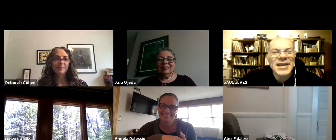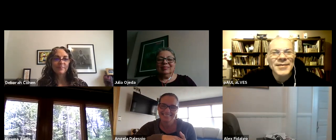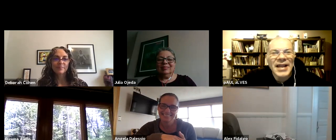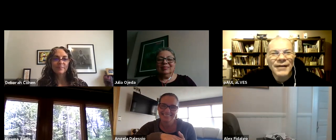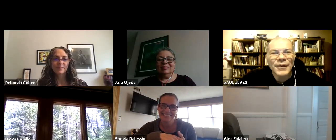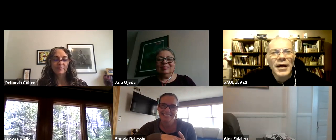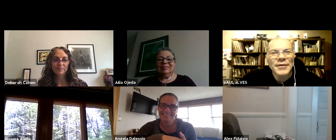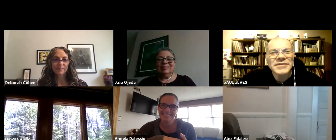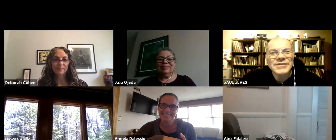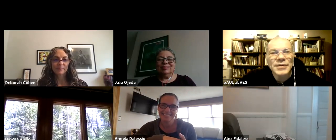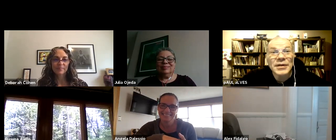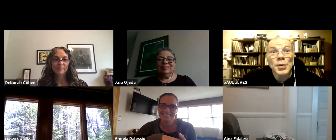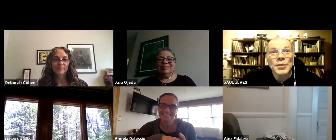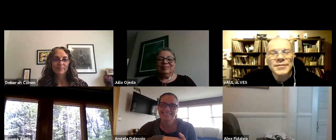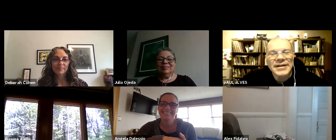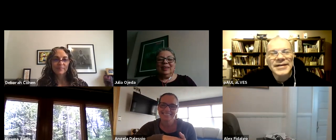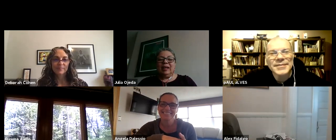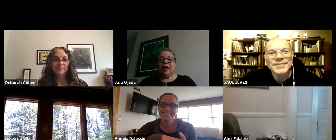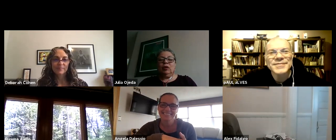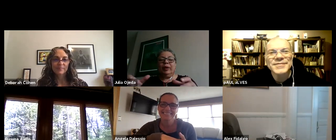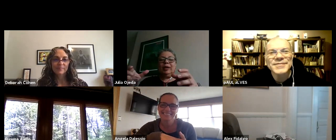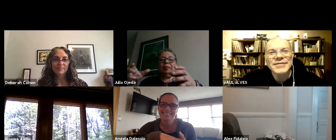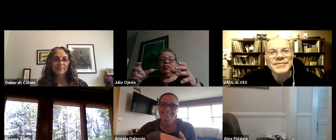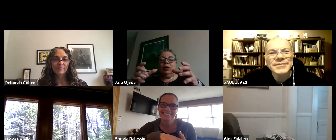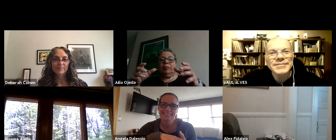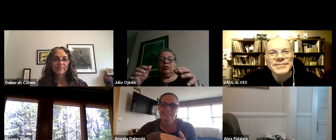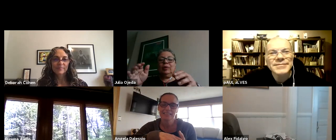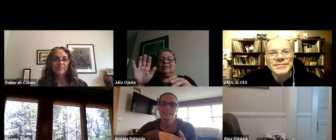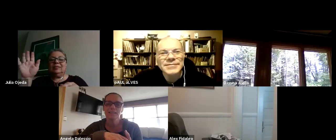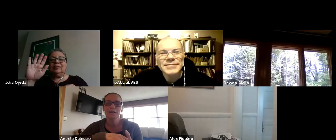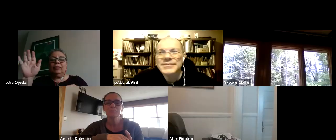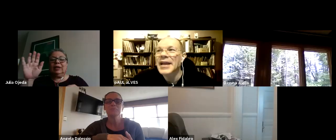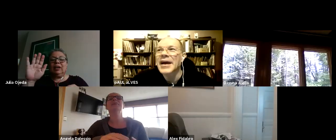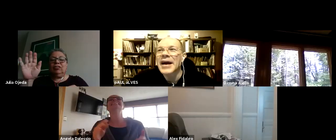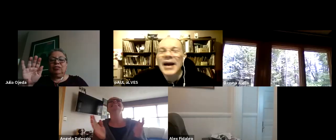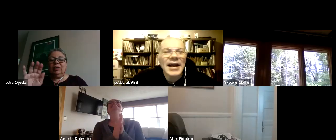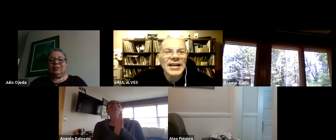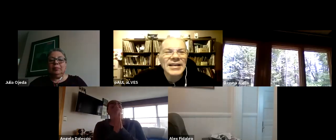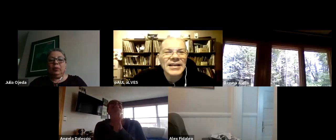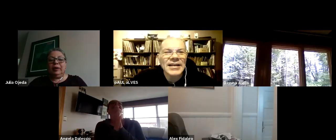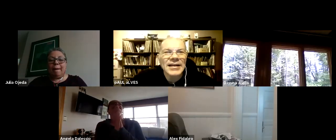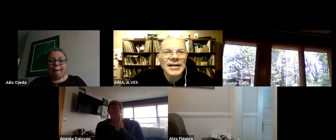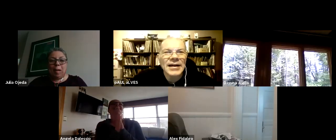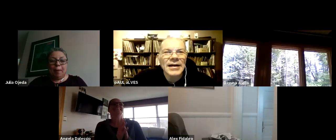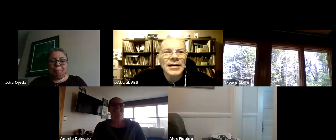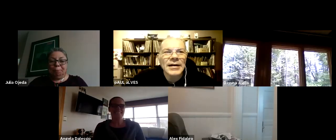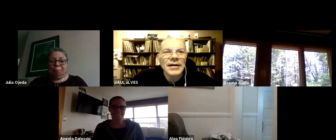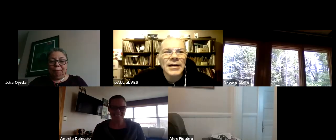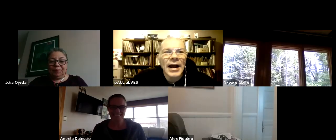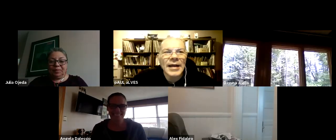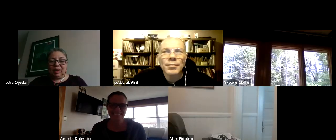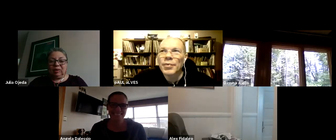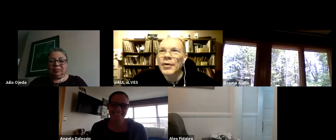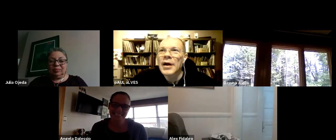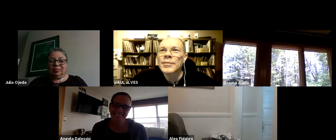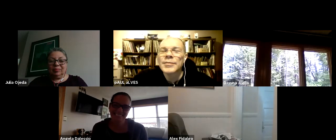he's just making me laugh a lot, which is really cool. Can you bring him and show him to us during lunch at some point?